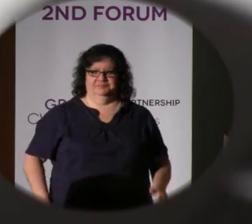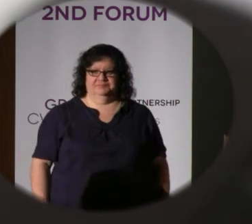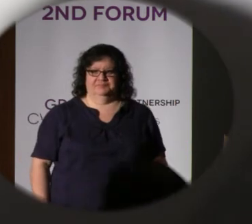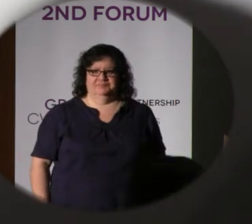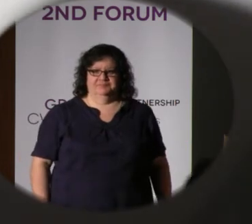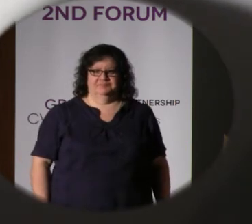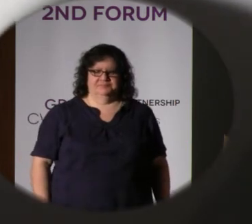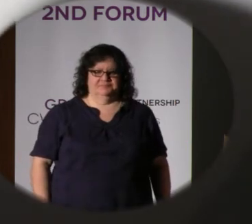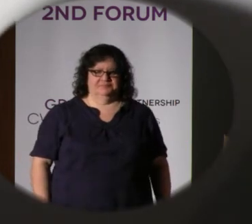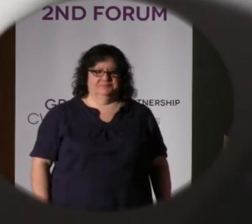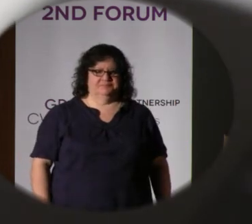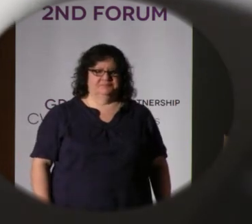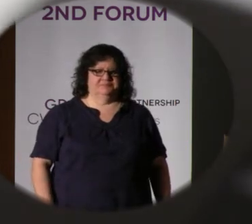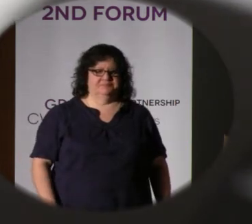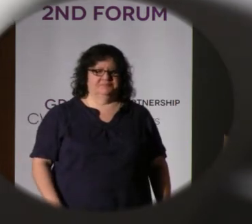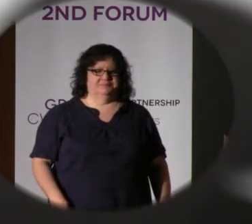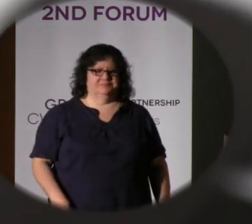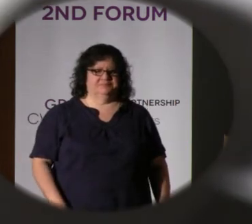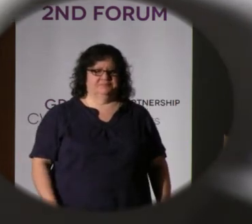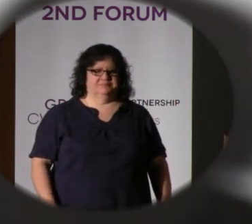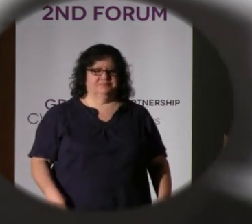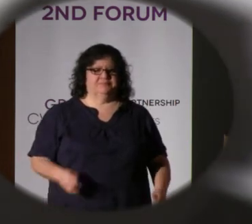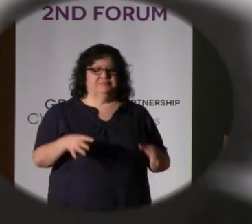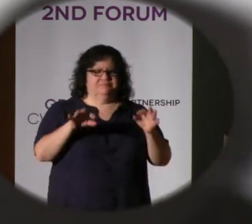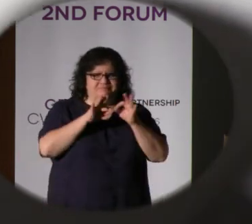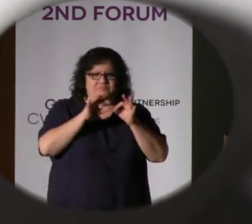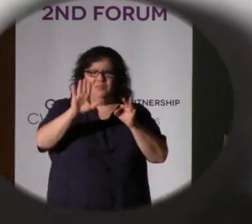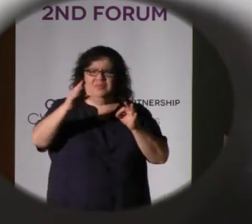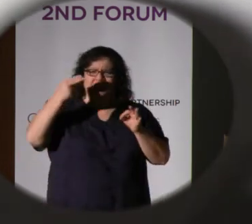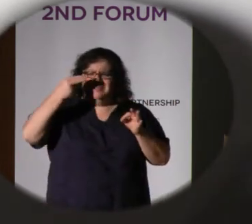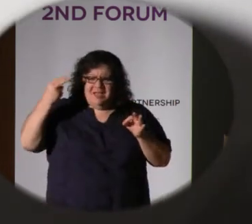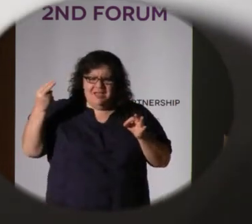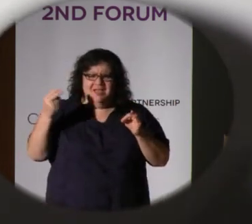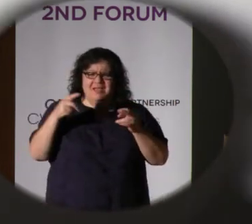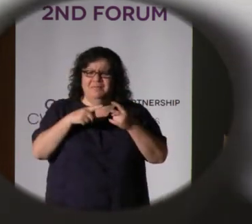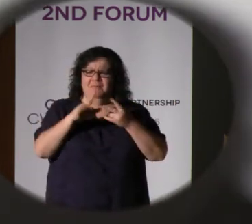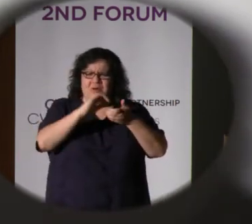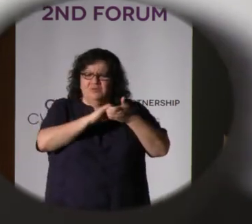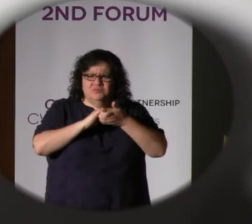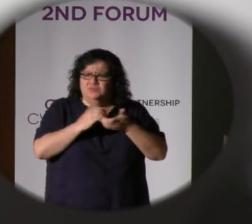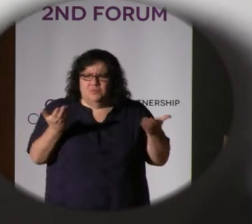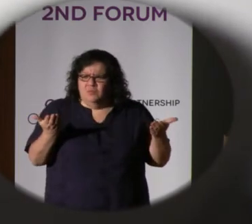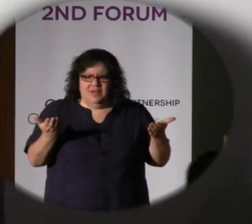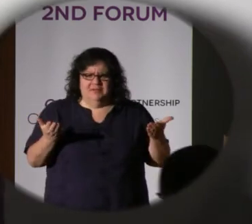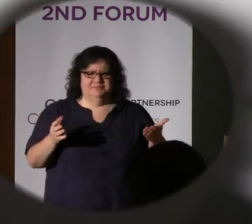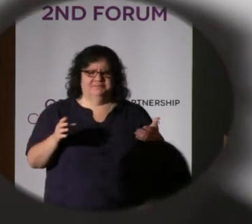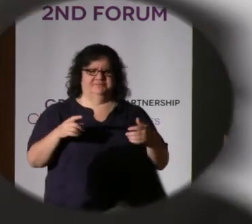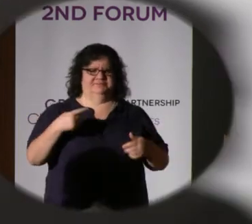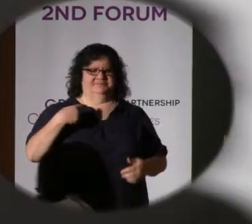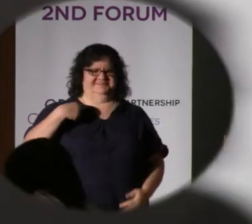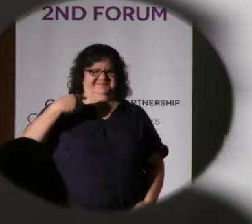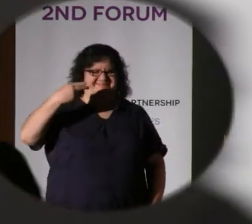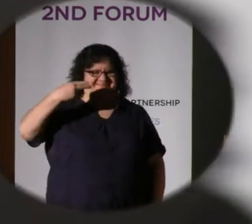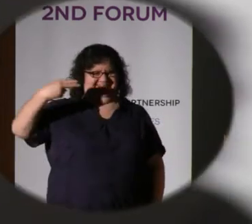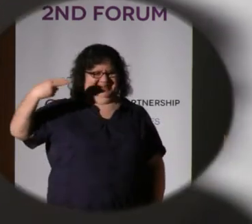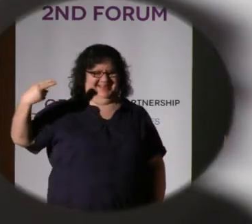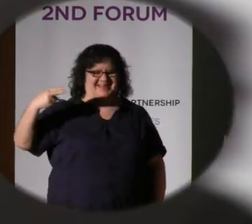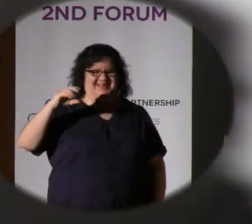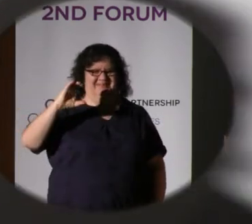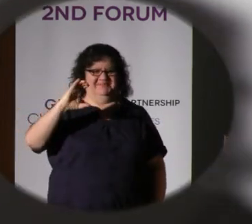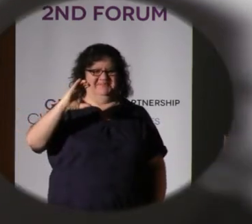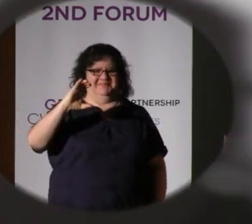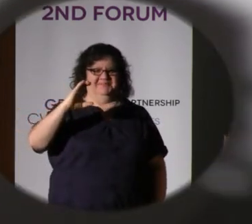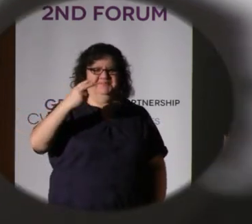Yes, and please identify yourself and your organization when you get up. Good morning. My name is Charles Bailey. I'm with the Aspen